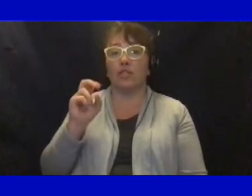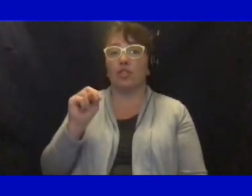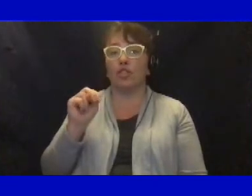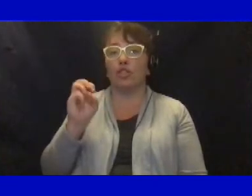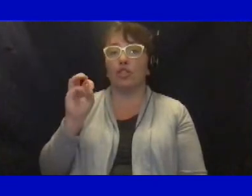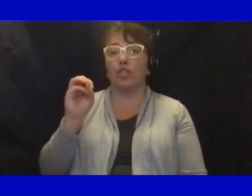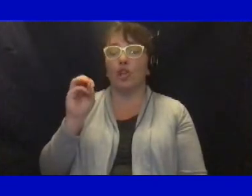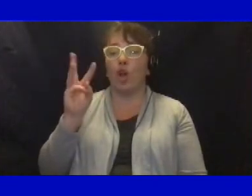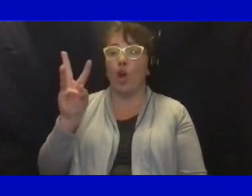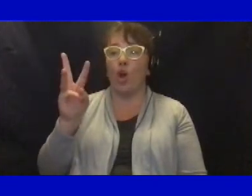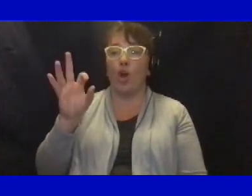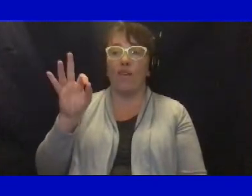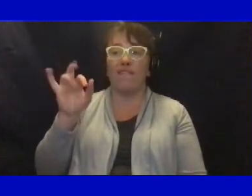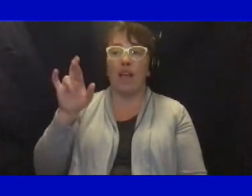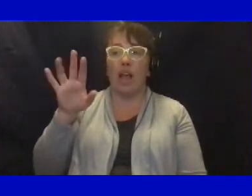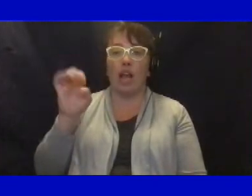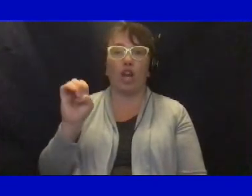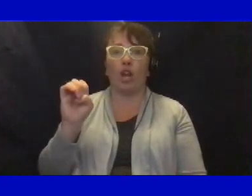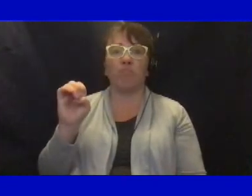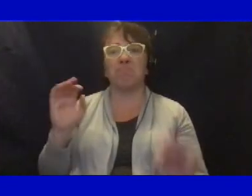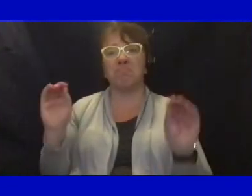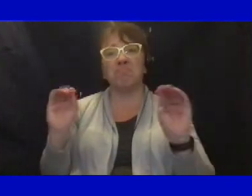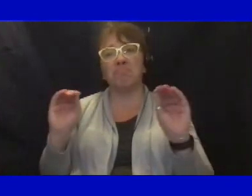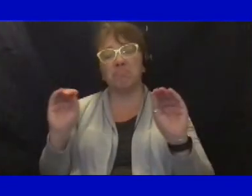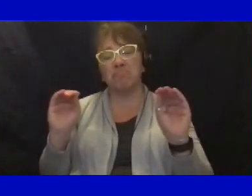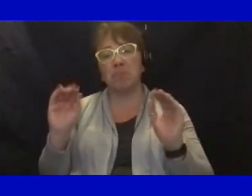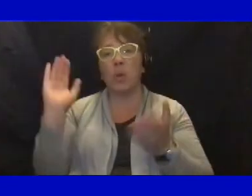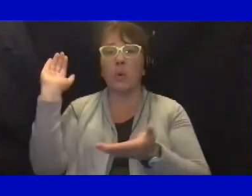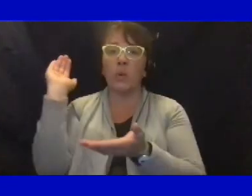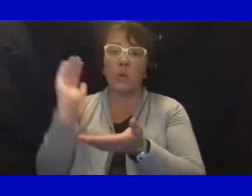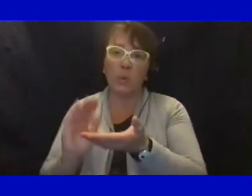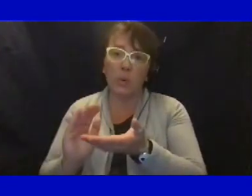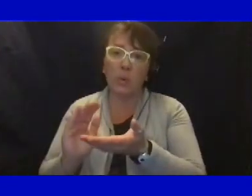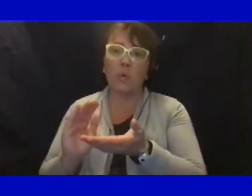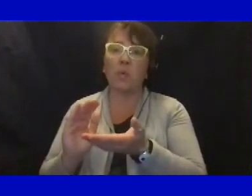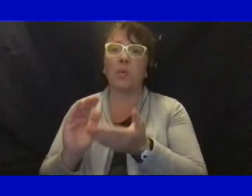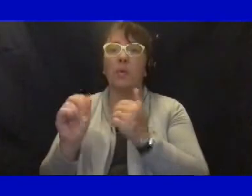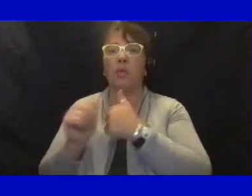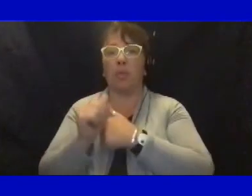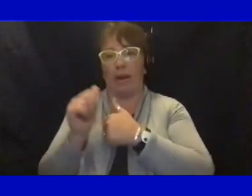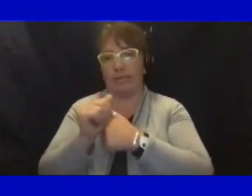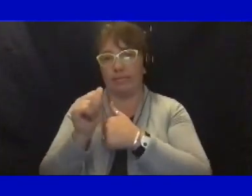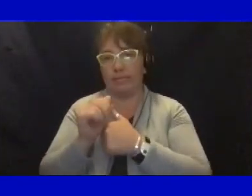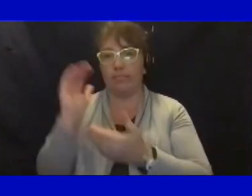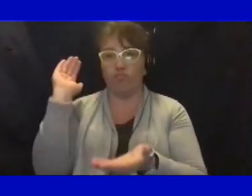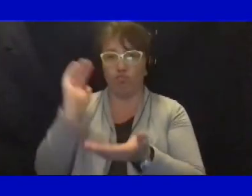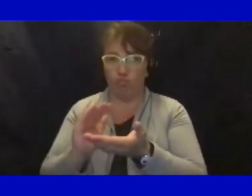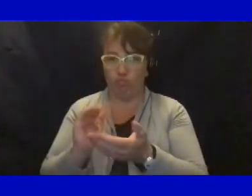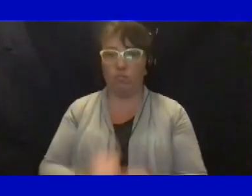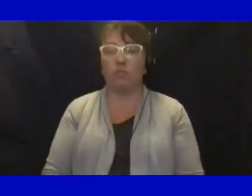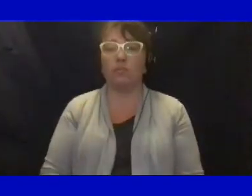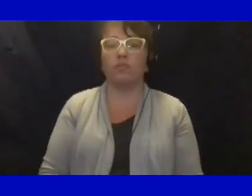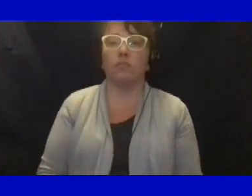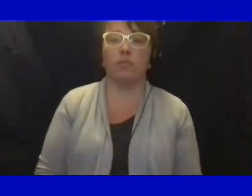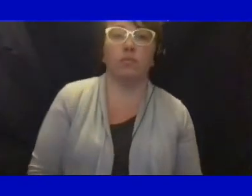doesn't have zero threat, but it has much less of a threat, much less of a threat. The terrain is not as